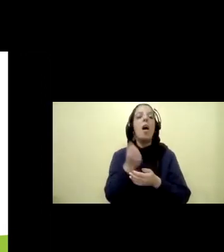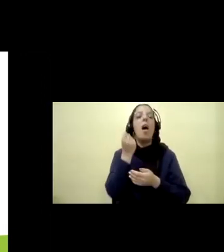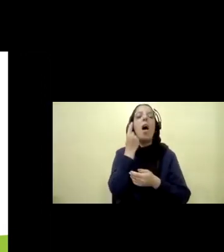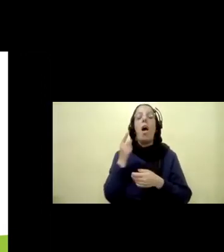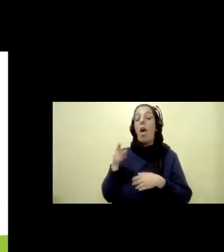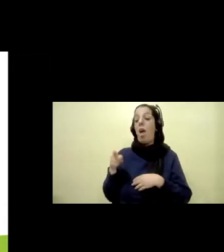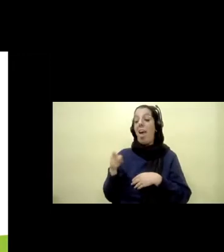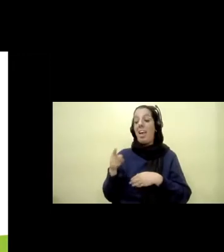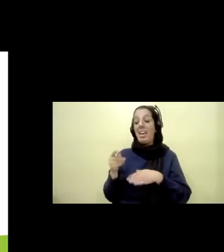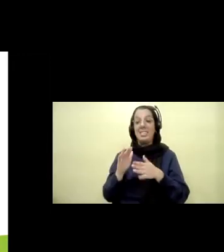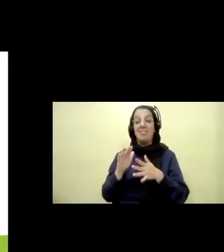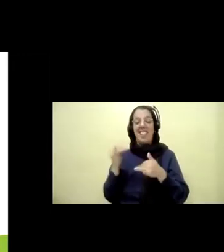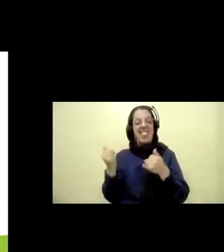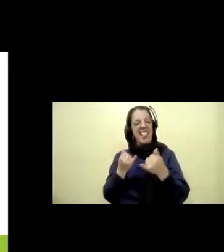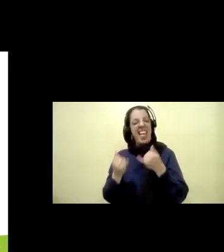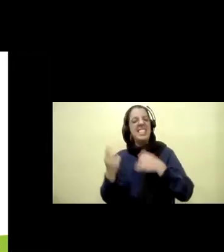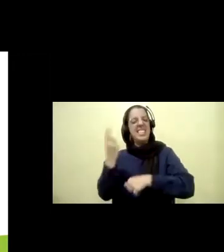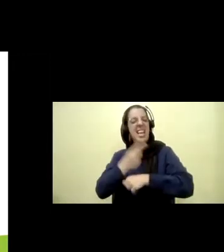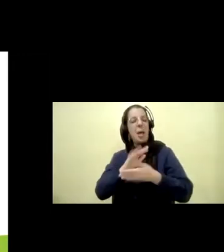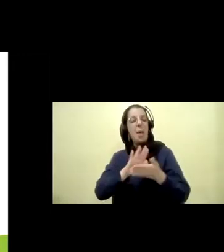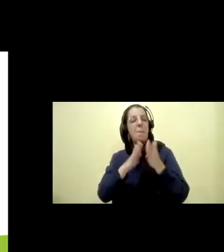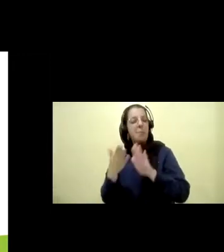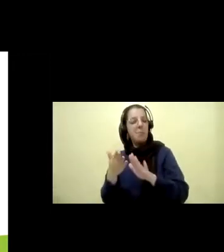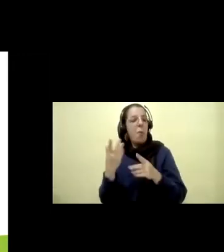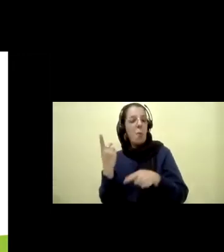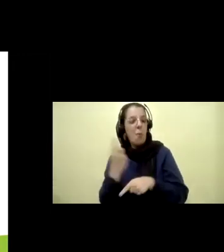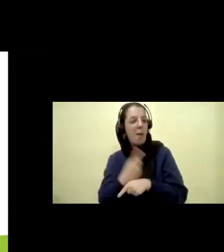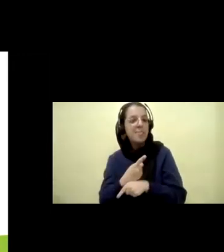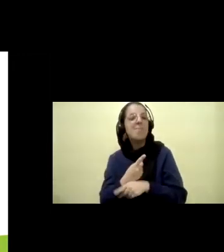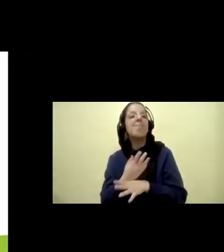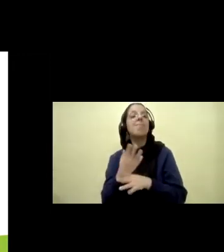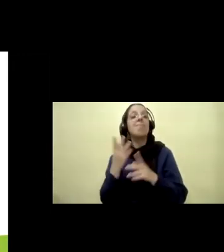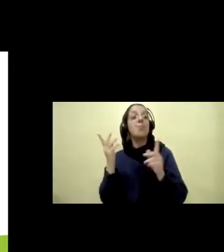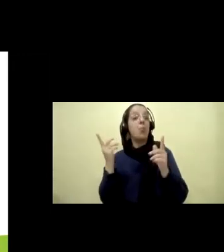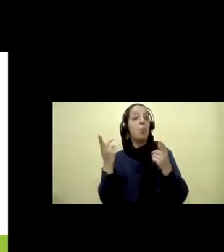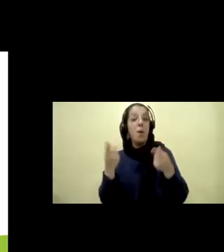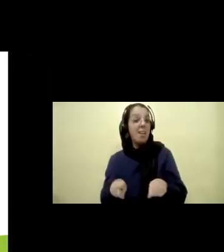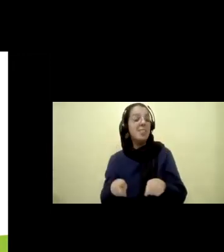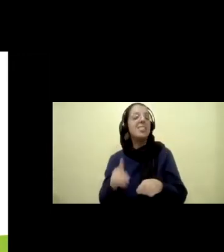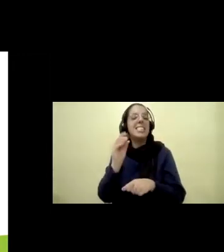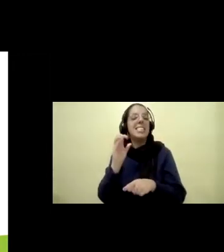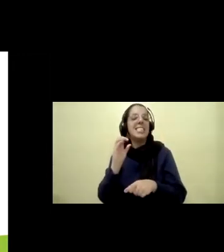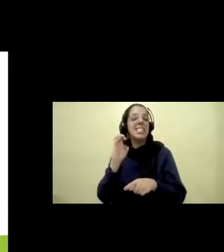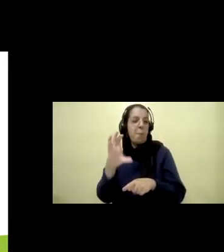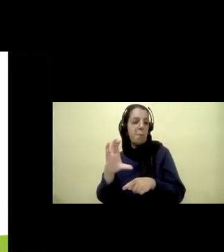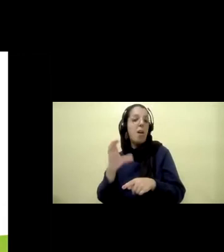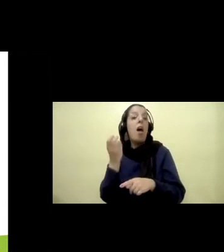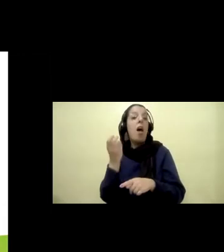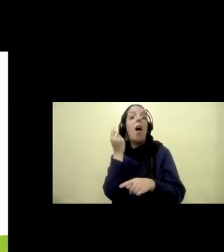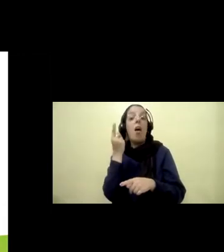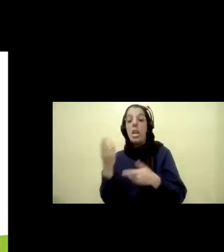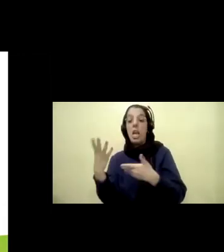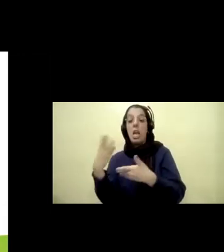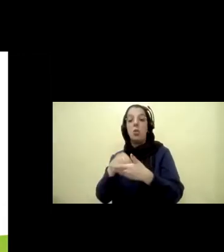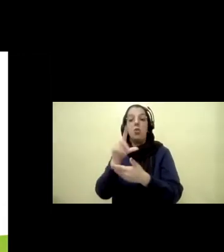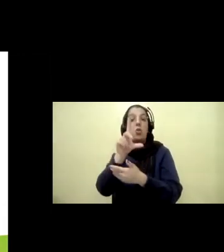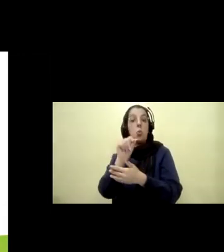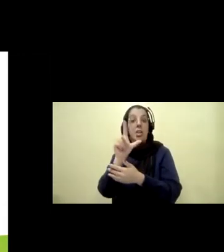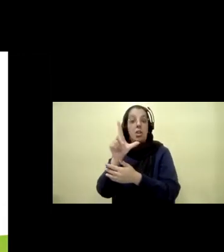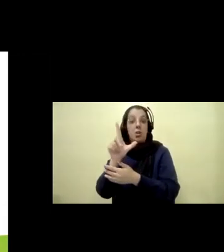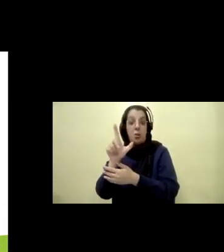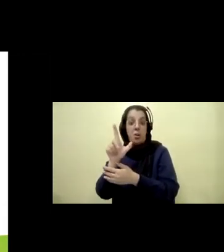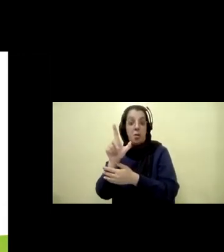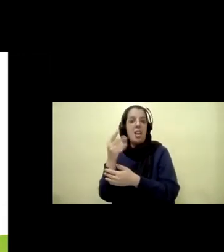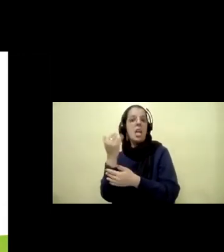it is considered part of the 2021 calendar year. So if you get this grant, that means you would not